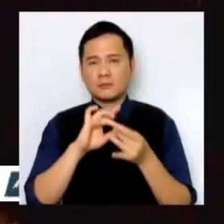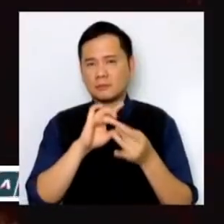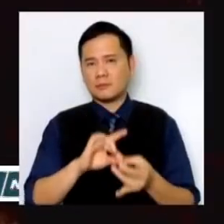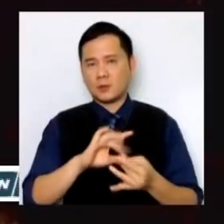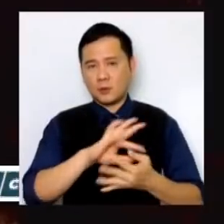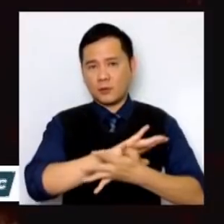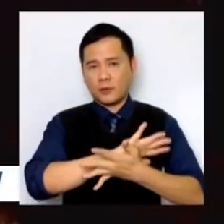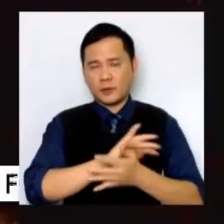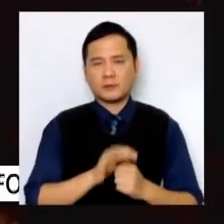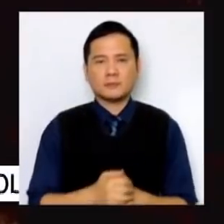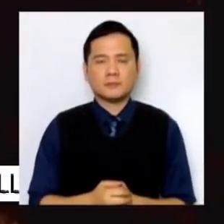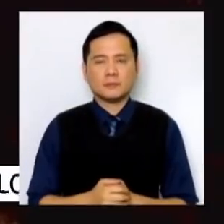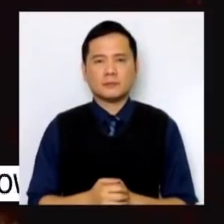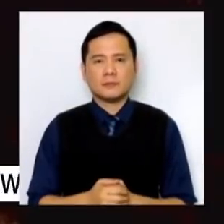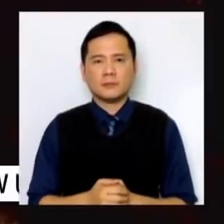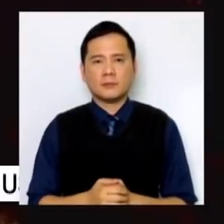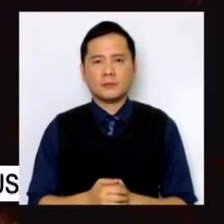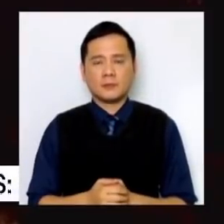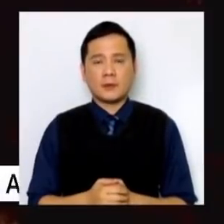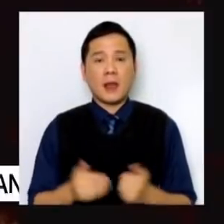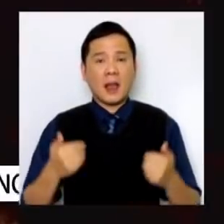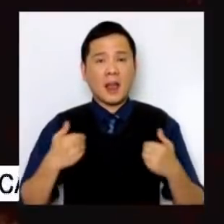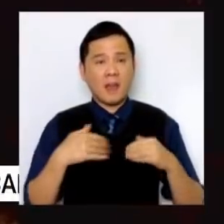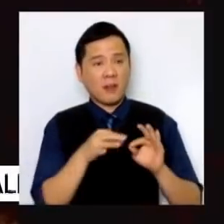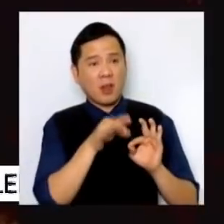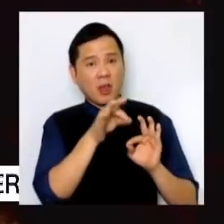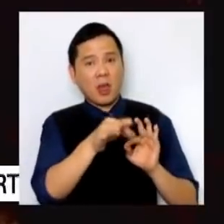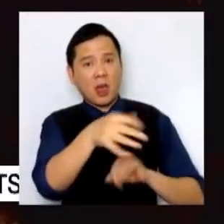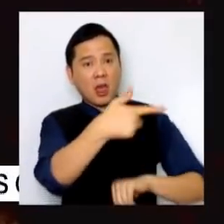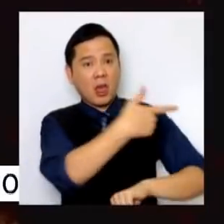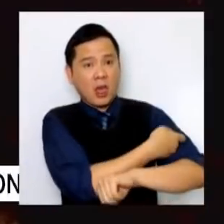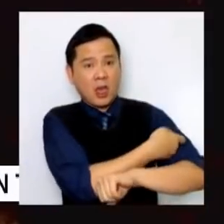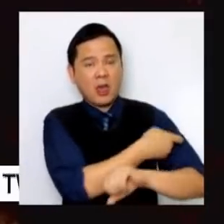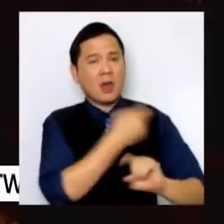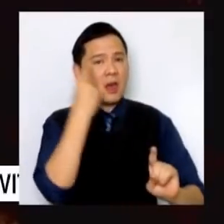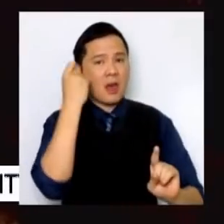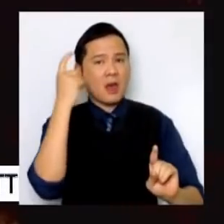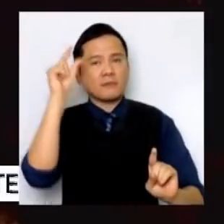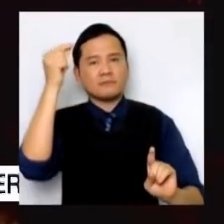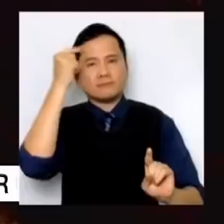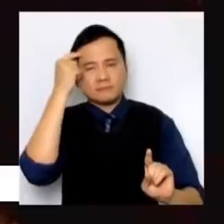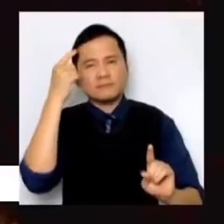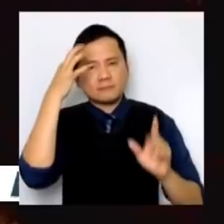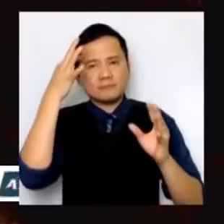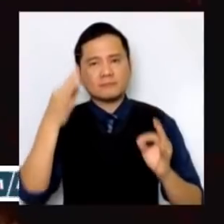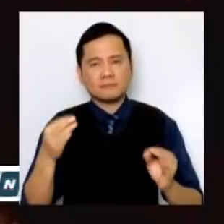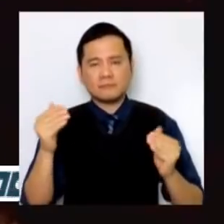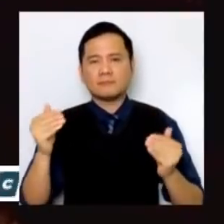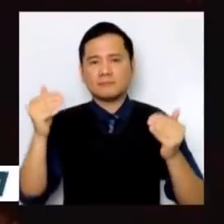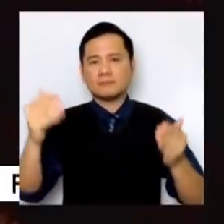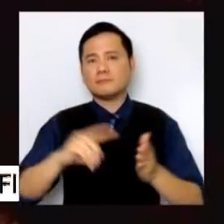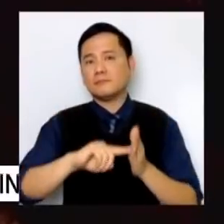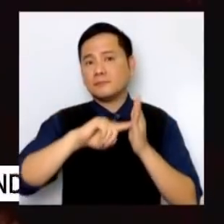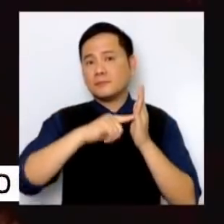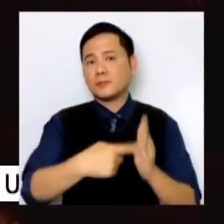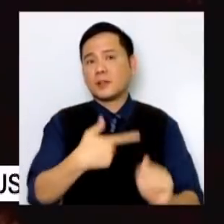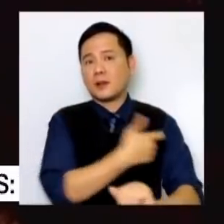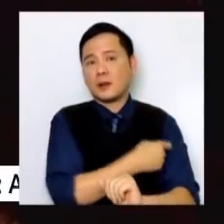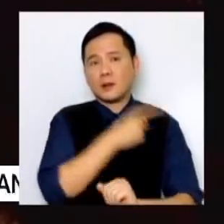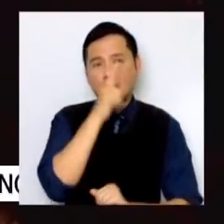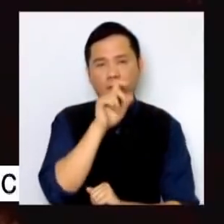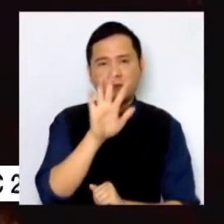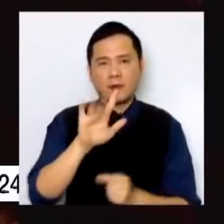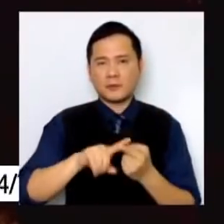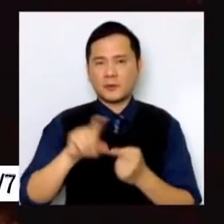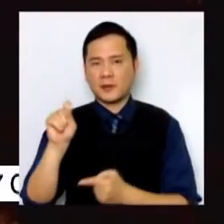After suffering a delay, the Philippine government officially kicks off its COVID-19 vaccination campaign for children as young as 5 years old.